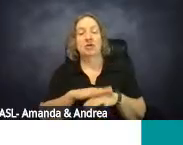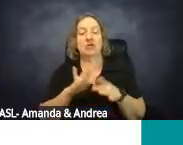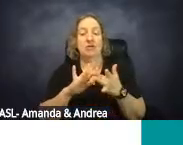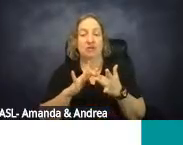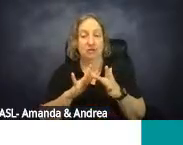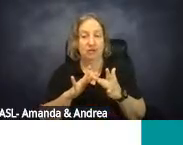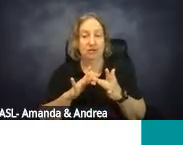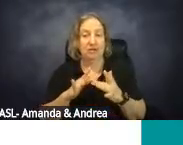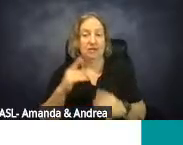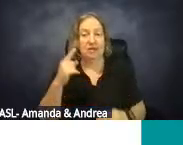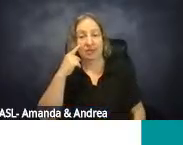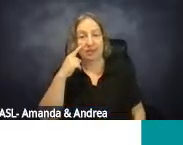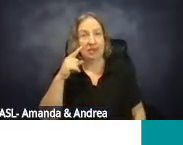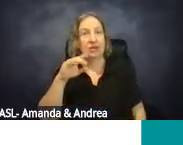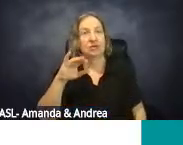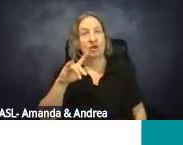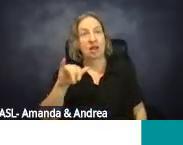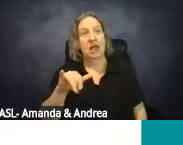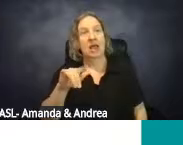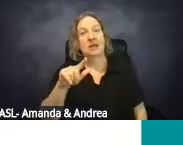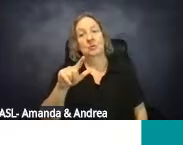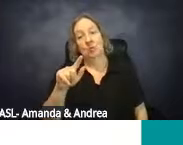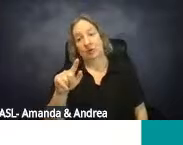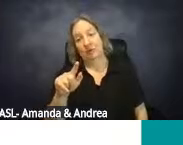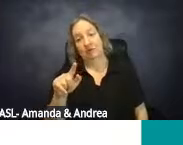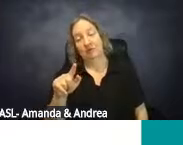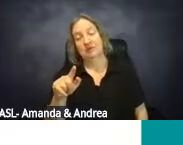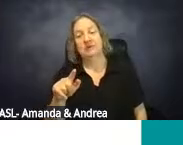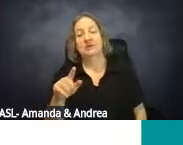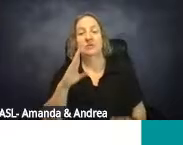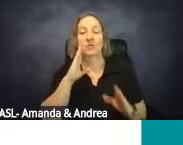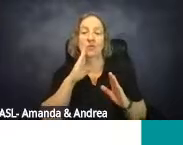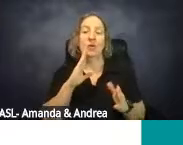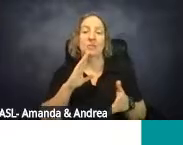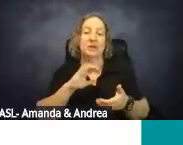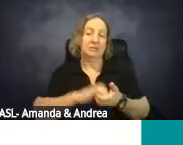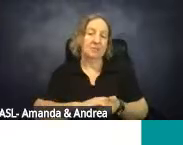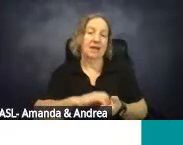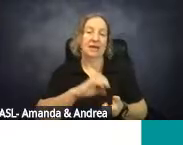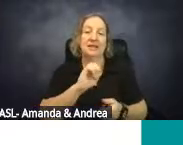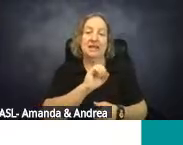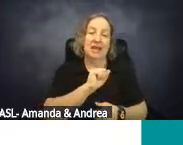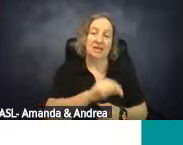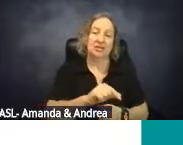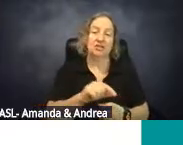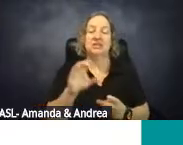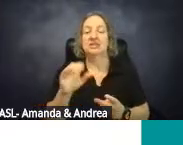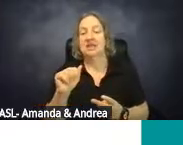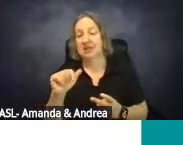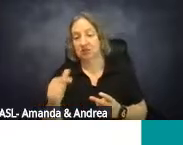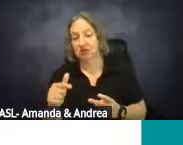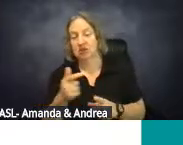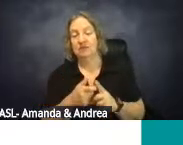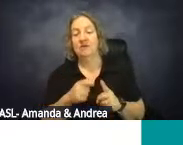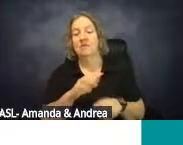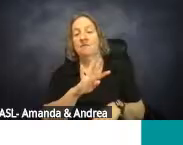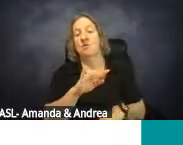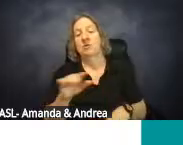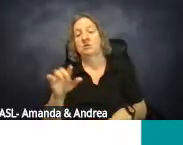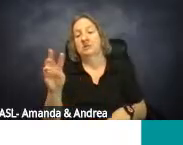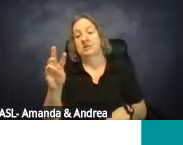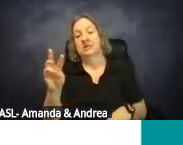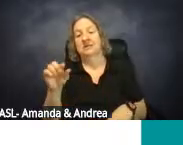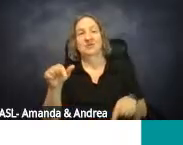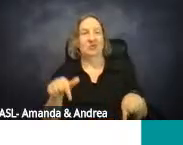I think it's July 21st. Again, it will be the combined EAG and CAG from 4 to 6. So this